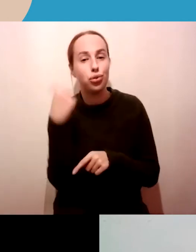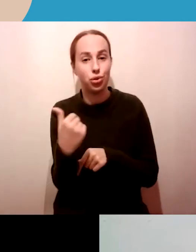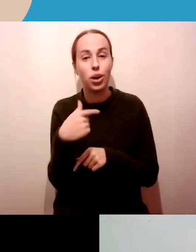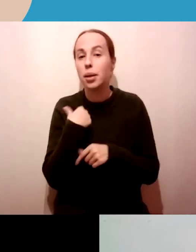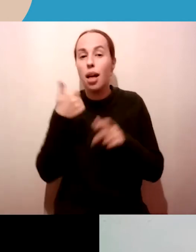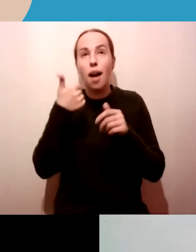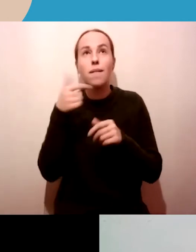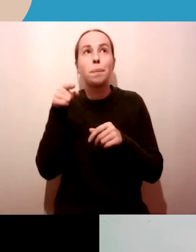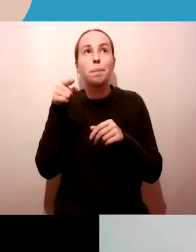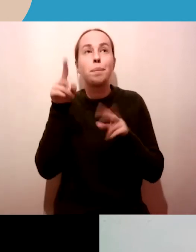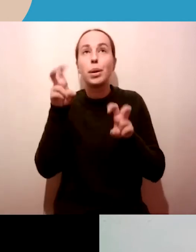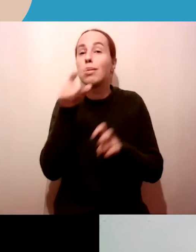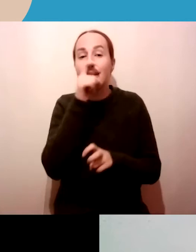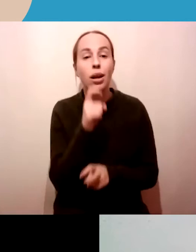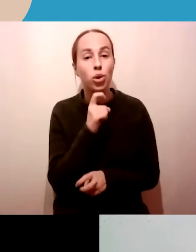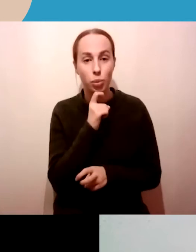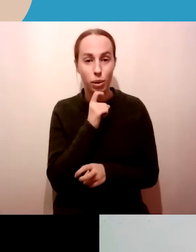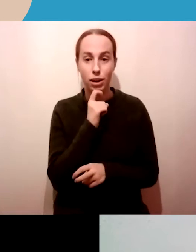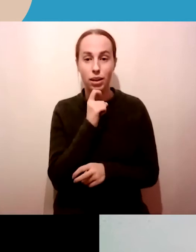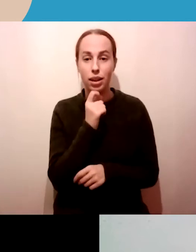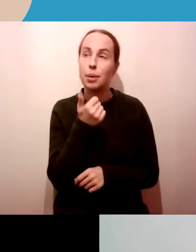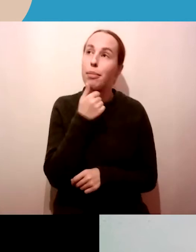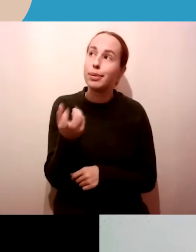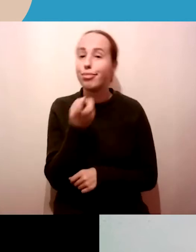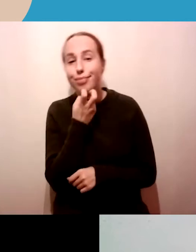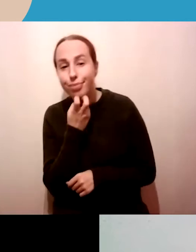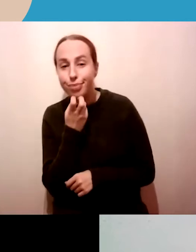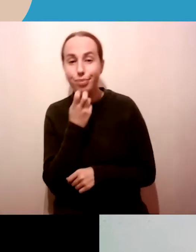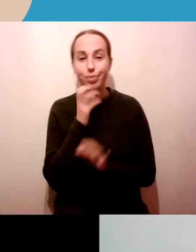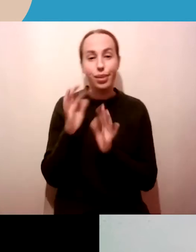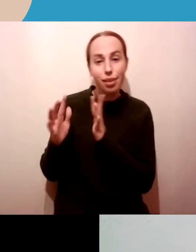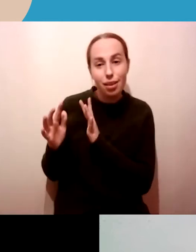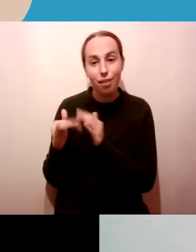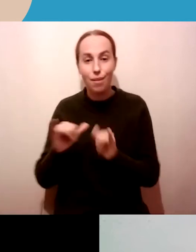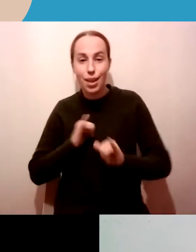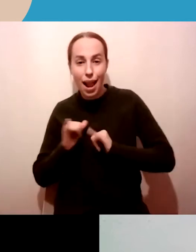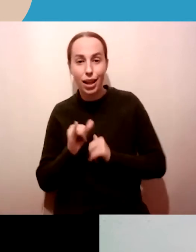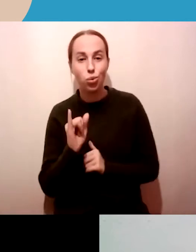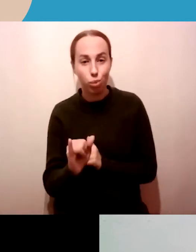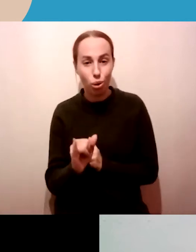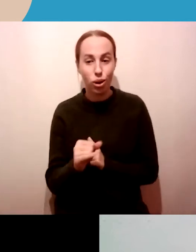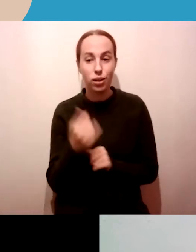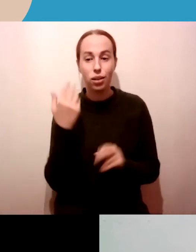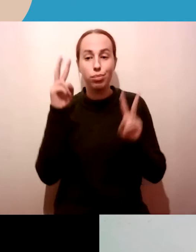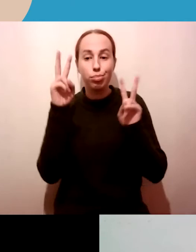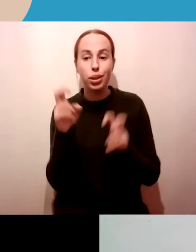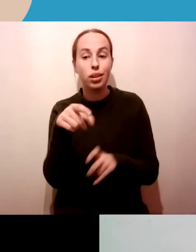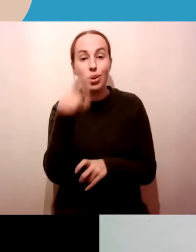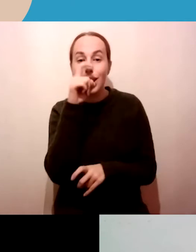we have to work with the entire community in order to change the situation. There's also the lack of knowledge.